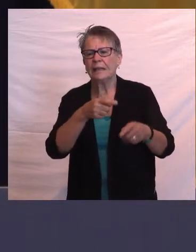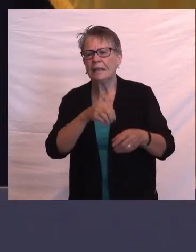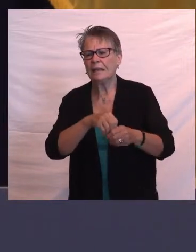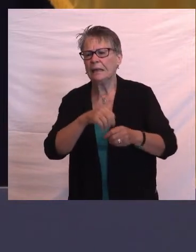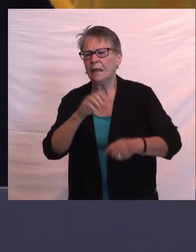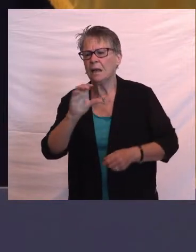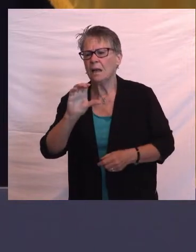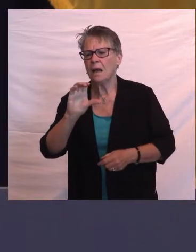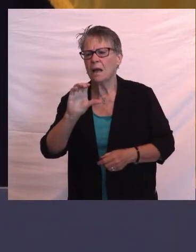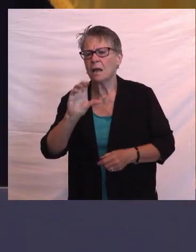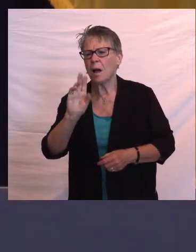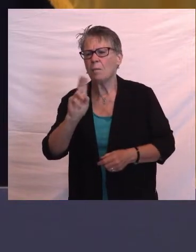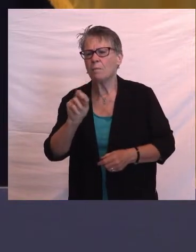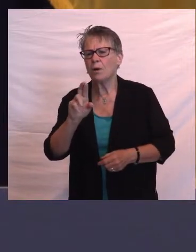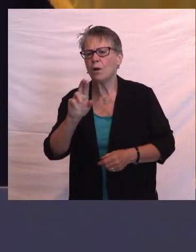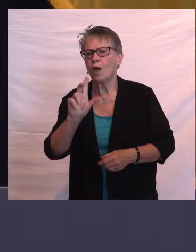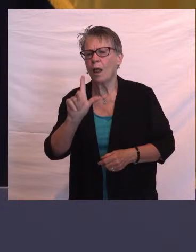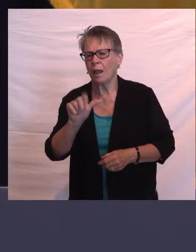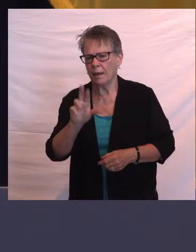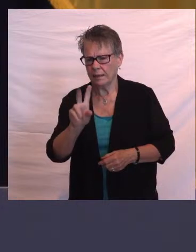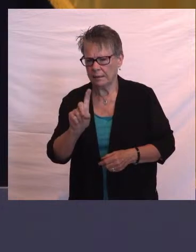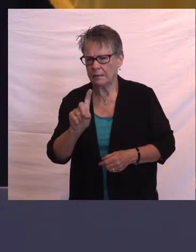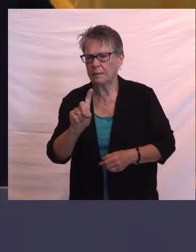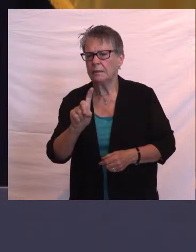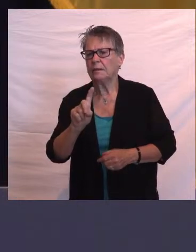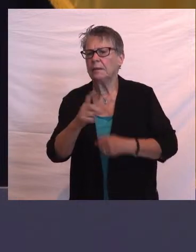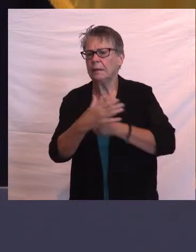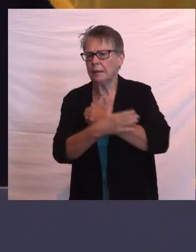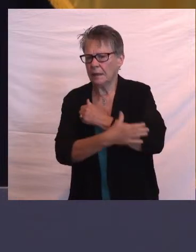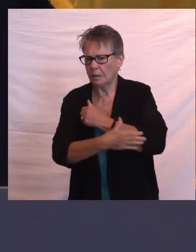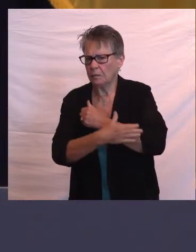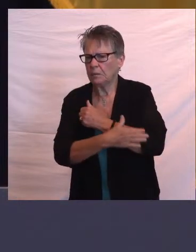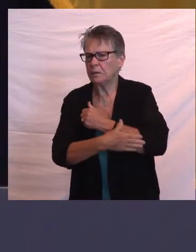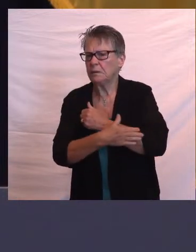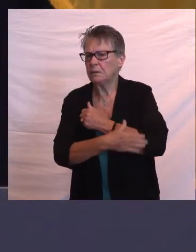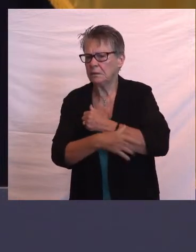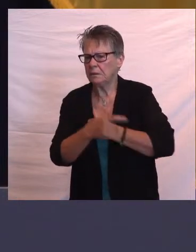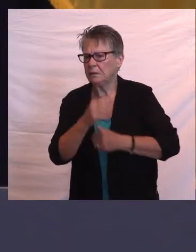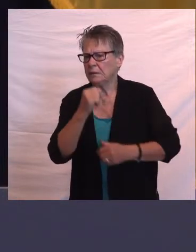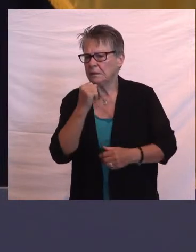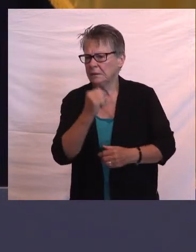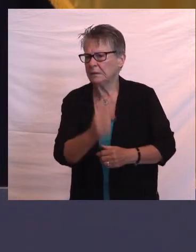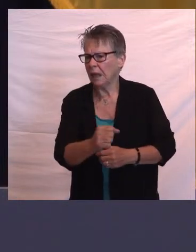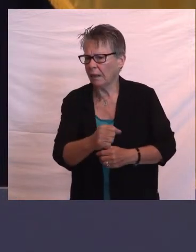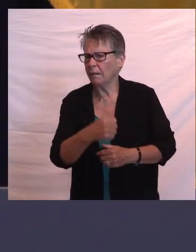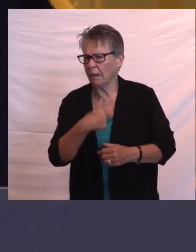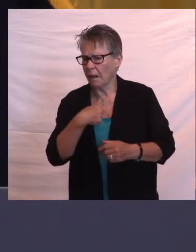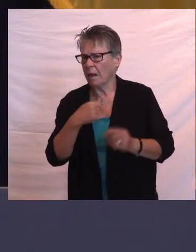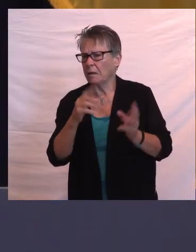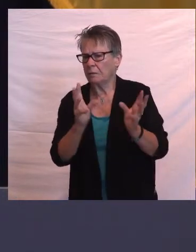hours. Very special community and special county. This is stuff that,